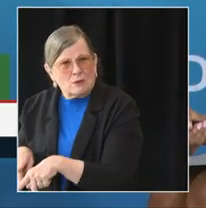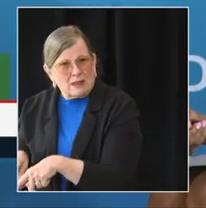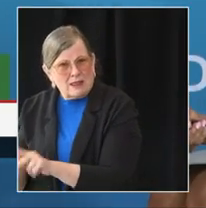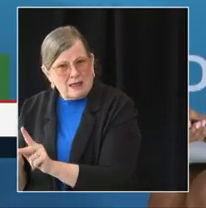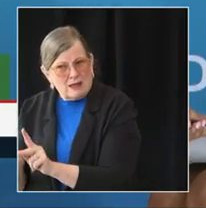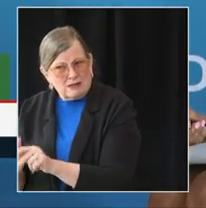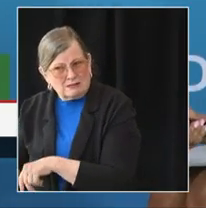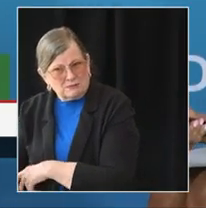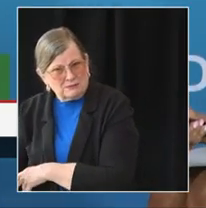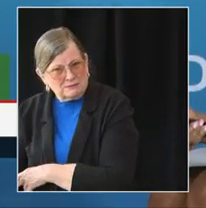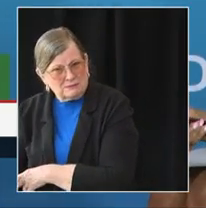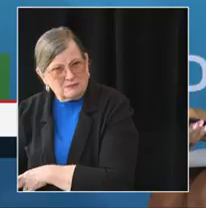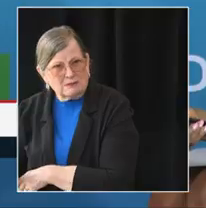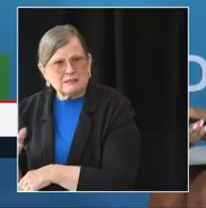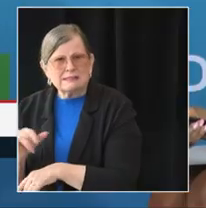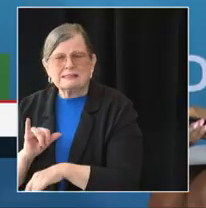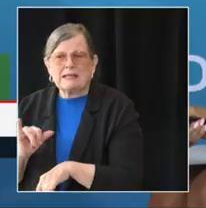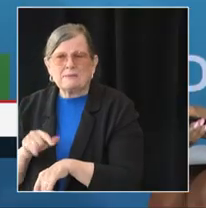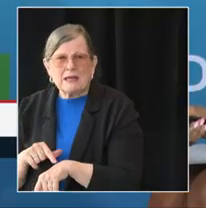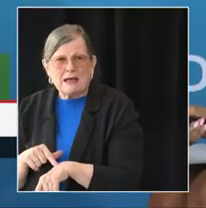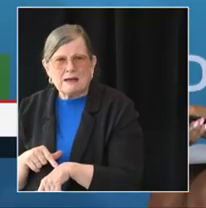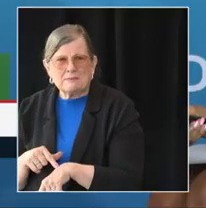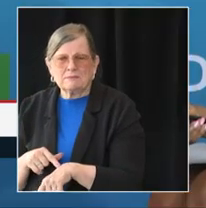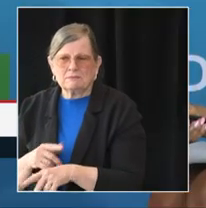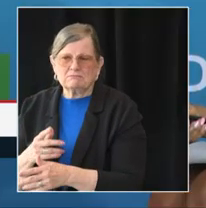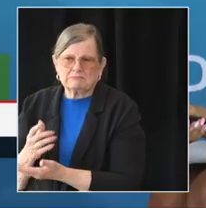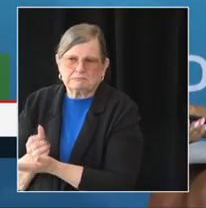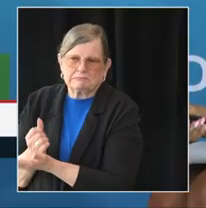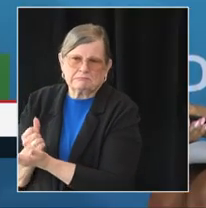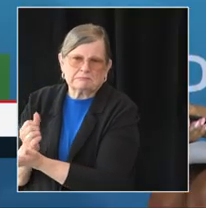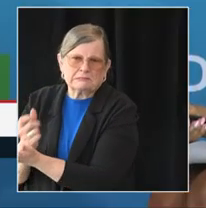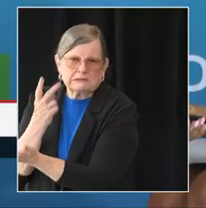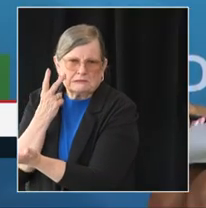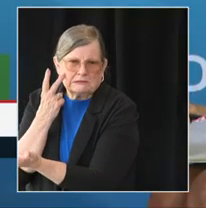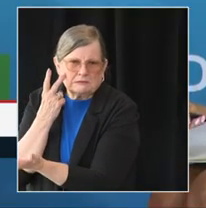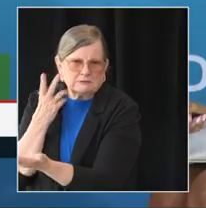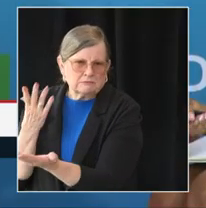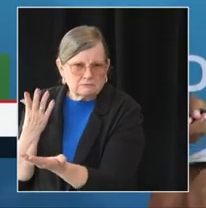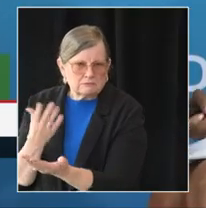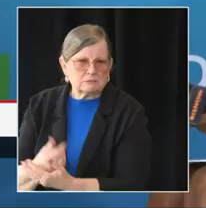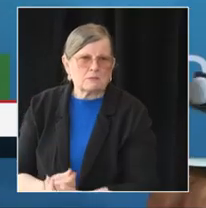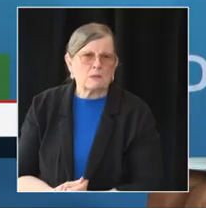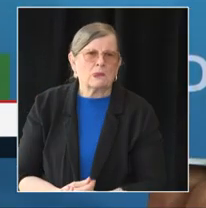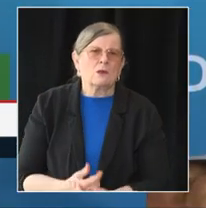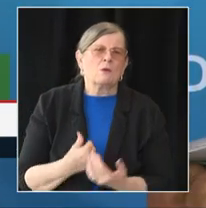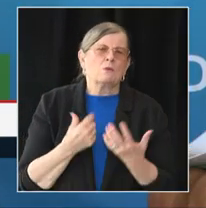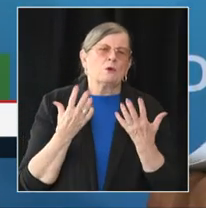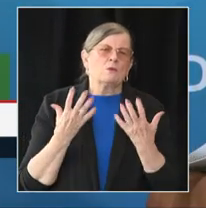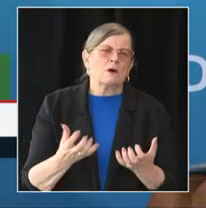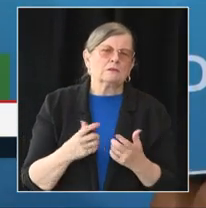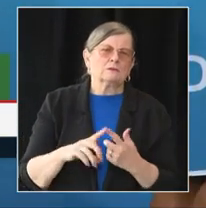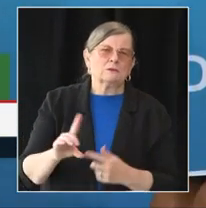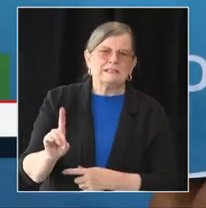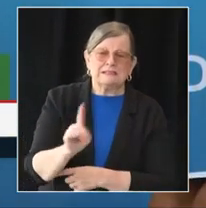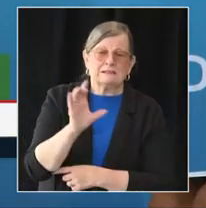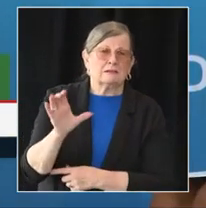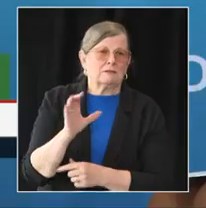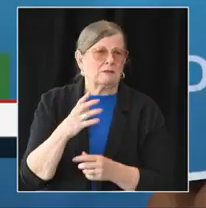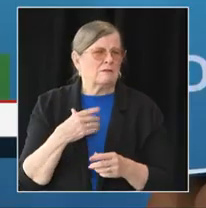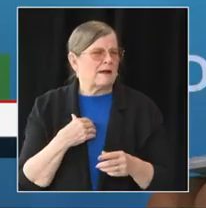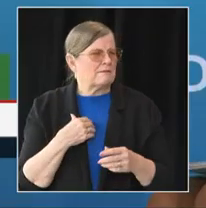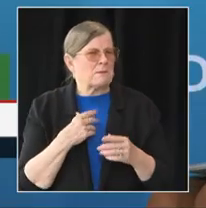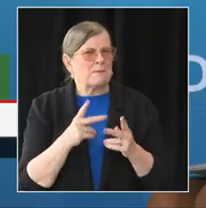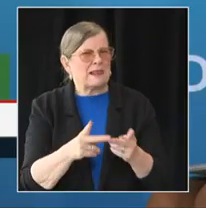interest, and continue to make DC a place where capital wants to come to help us build housing. We think the